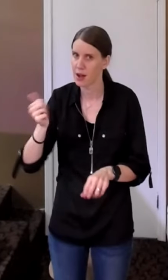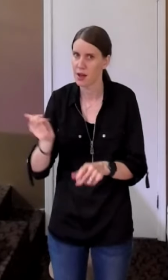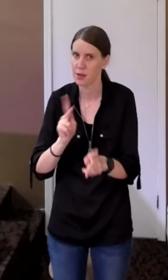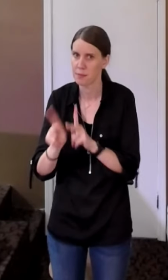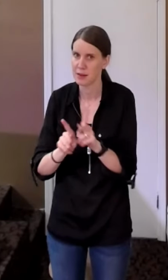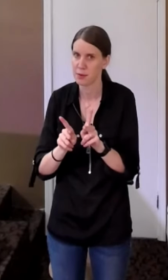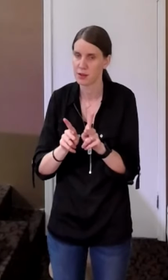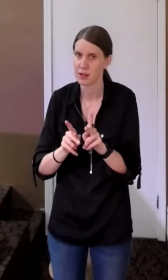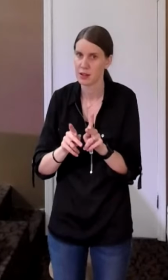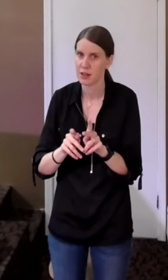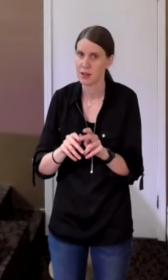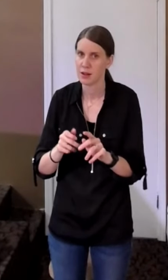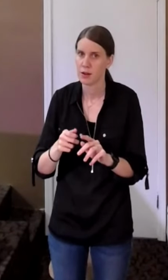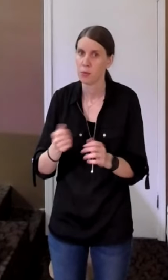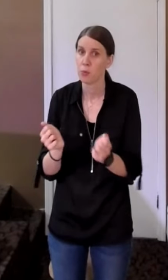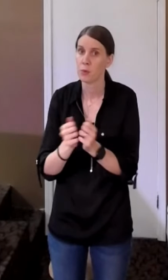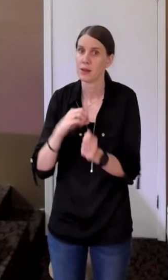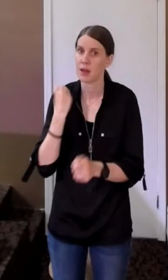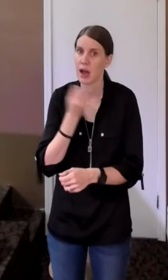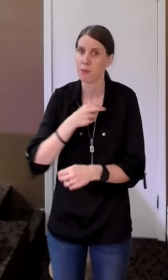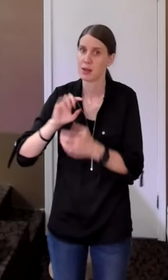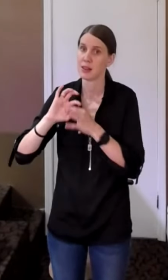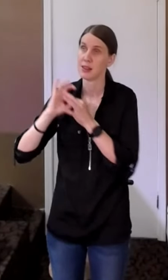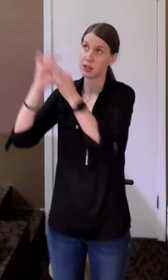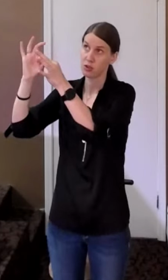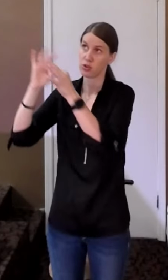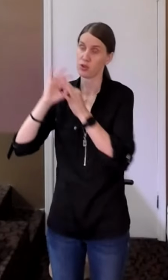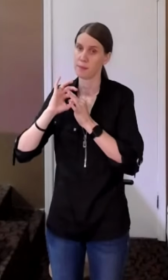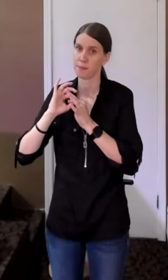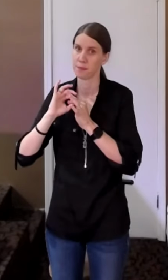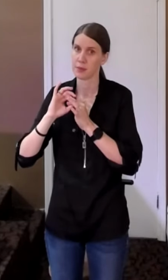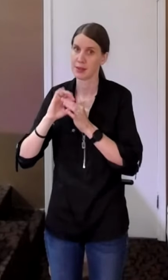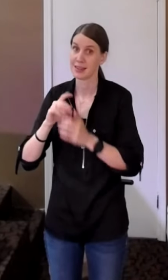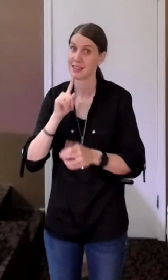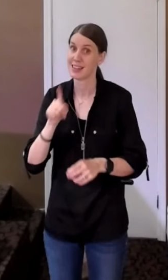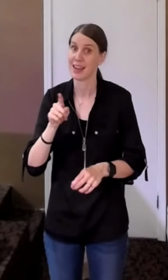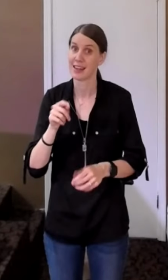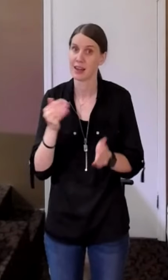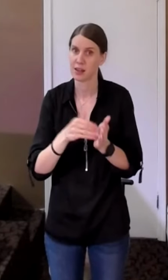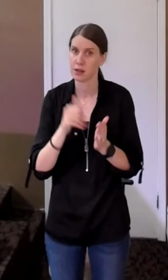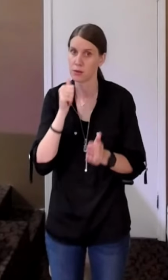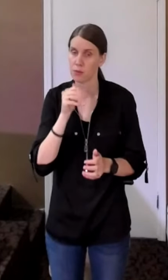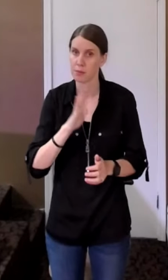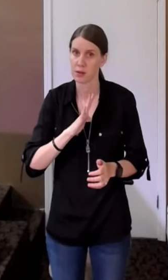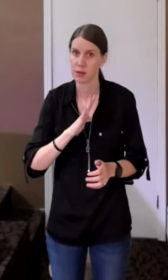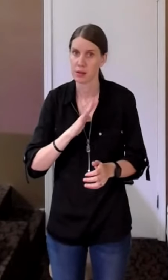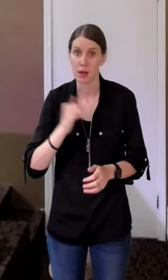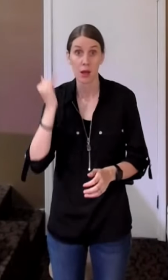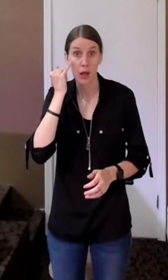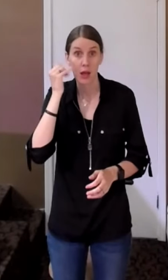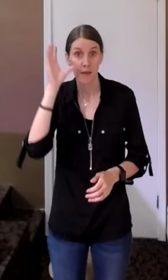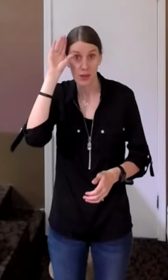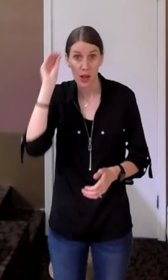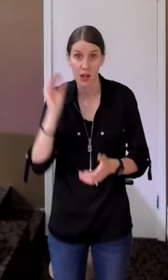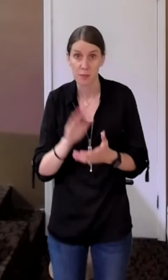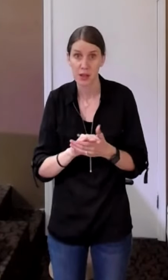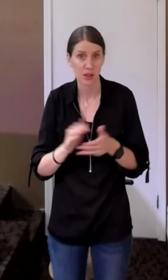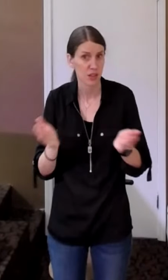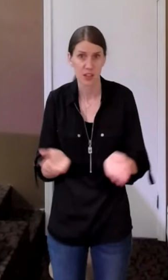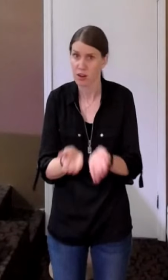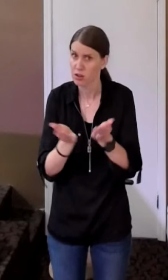is a benefit. But I want to say again, women, even if your husband does not encourage